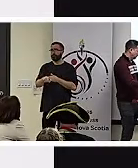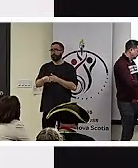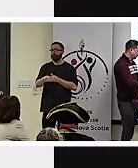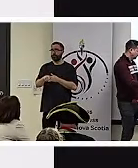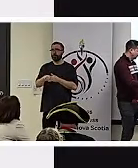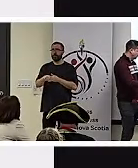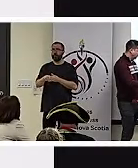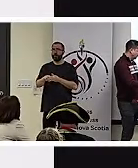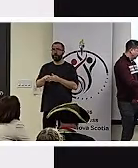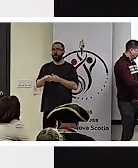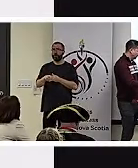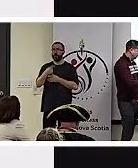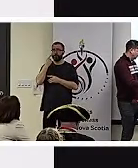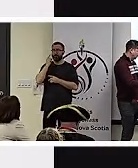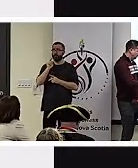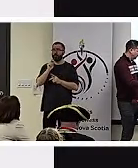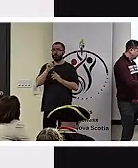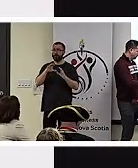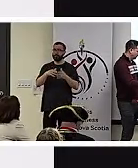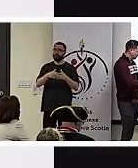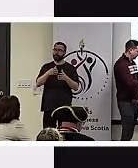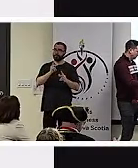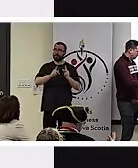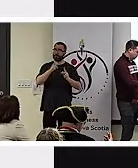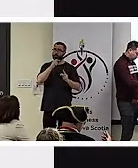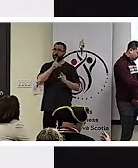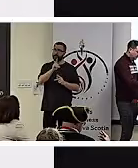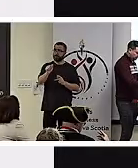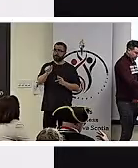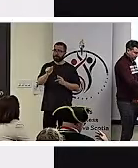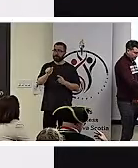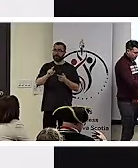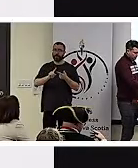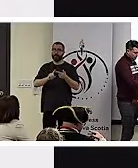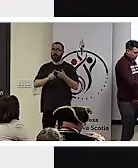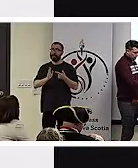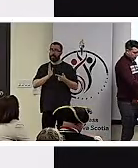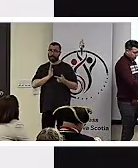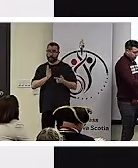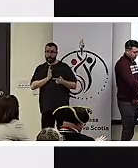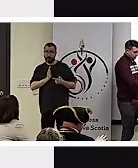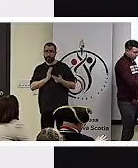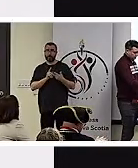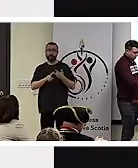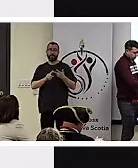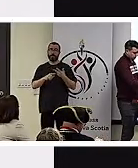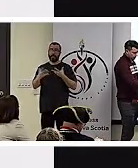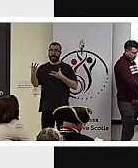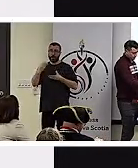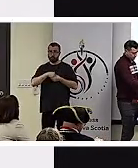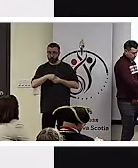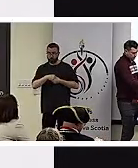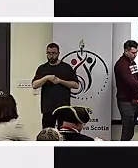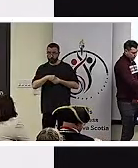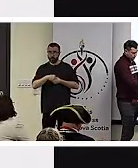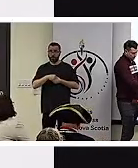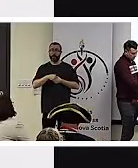people with disabilities. Be kind, be inclusive,